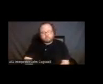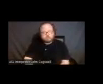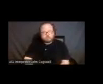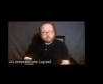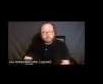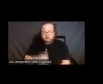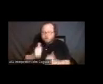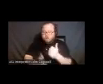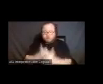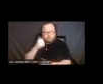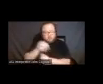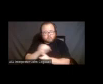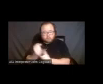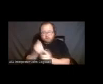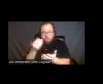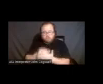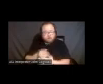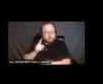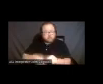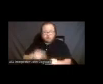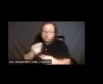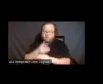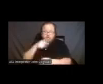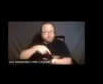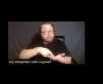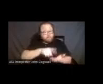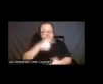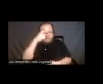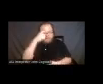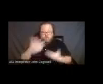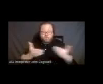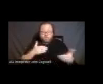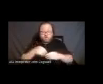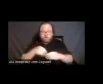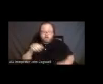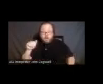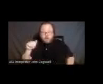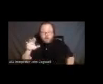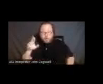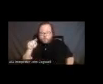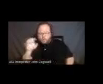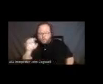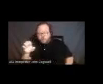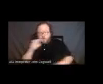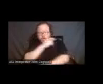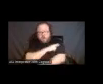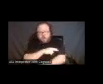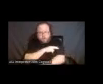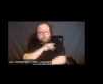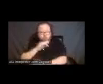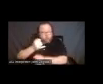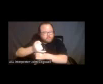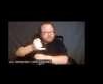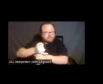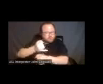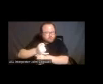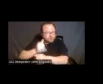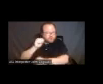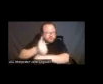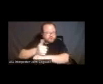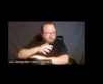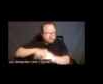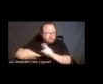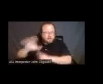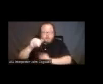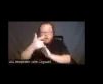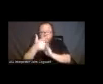In most cases, funds cannot be used to pay for services in acute hospital or in institutional settings. By law,